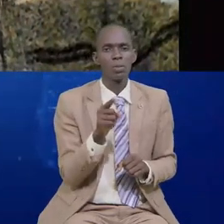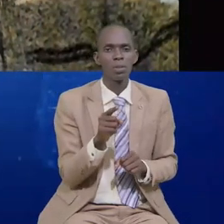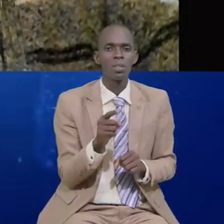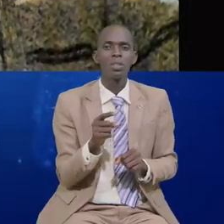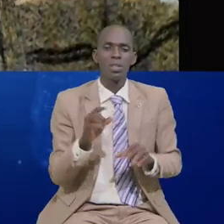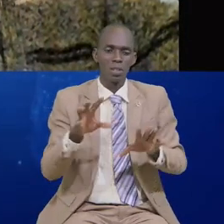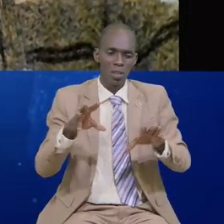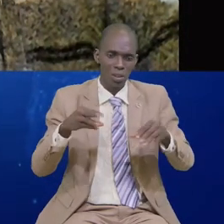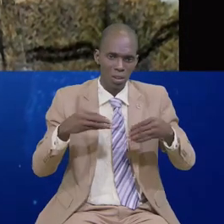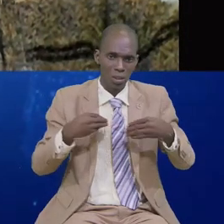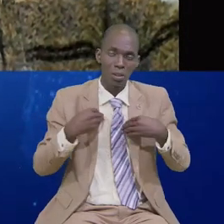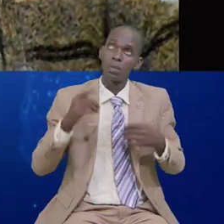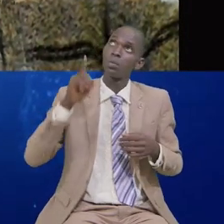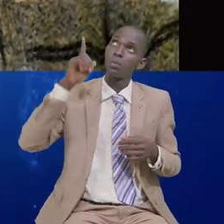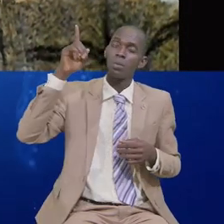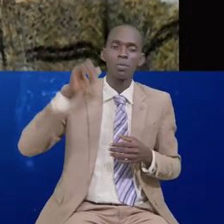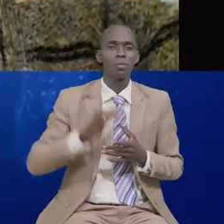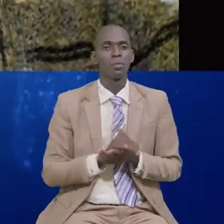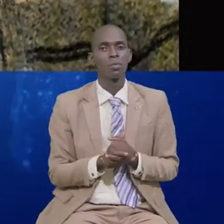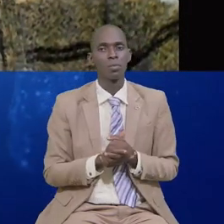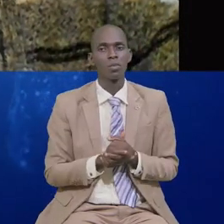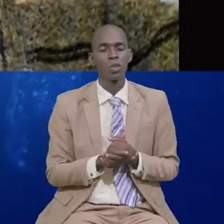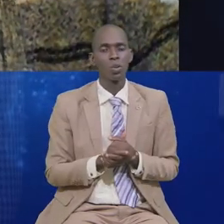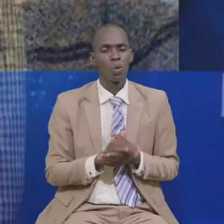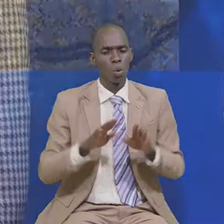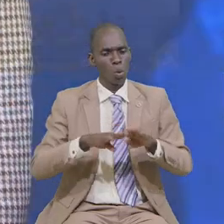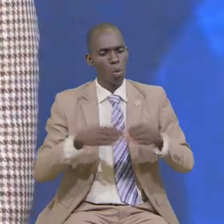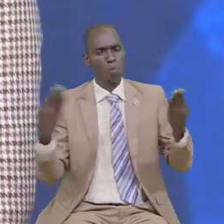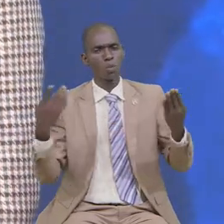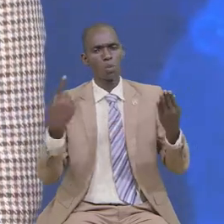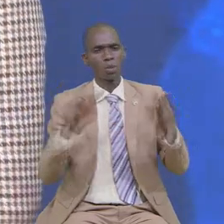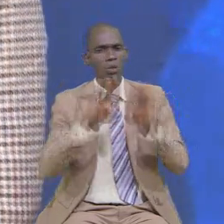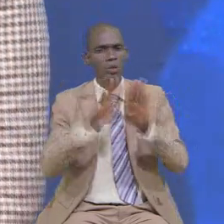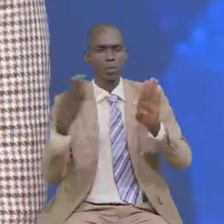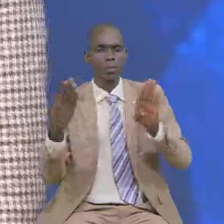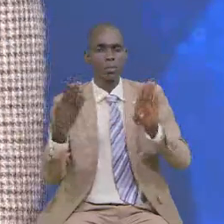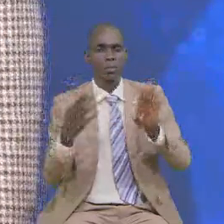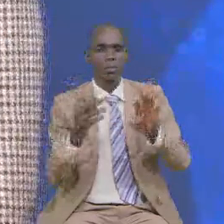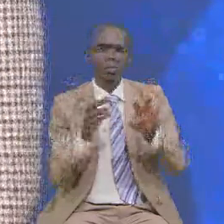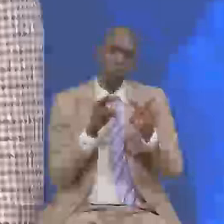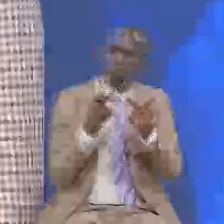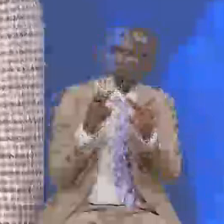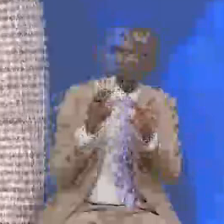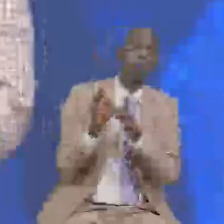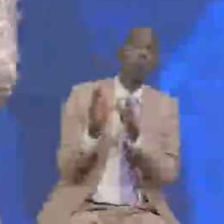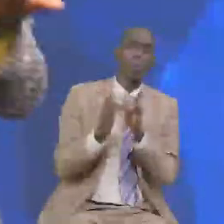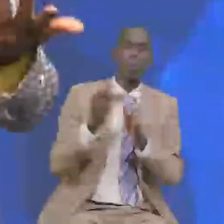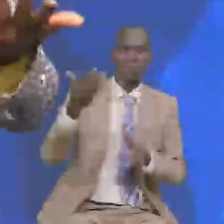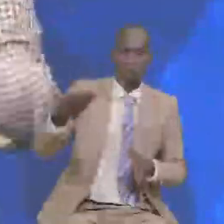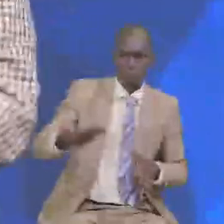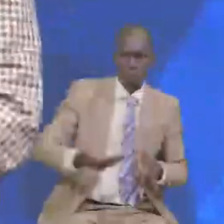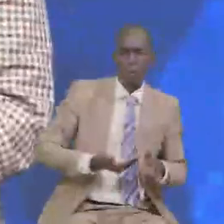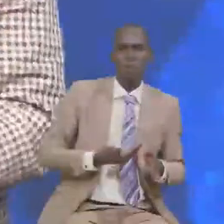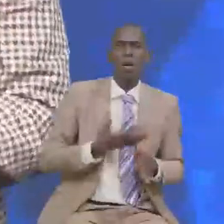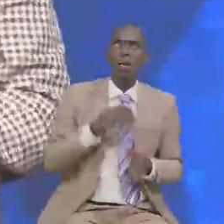Receive him. Open the door. Look at him. Say, come in. And then he